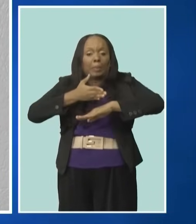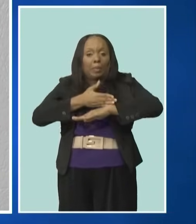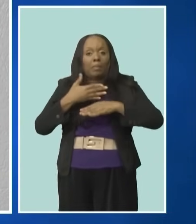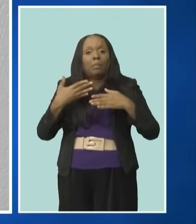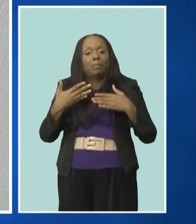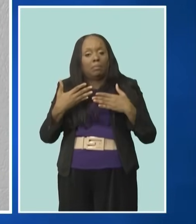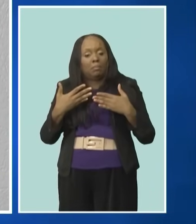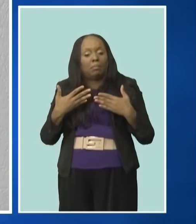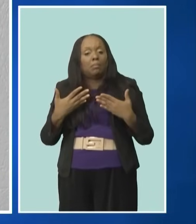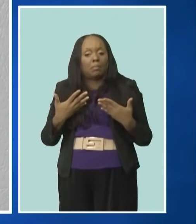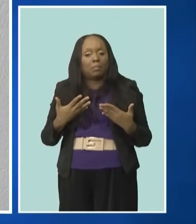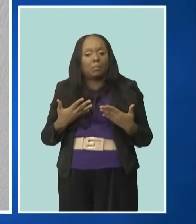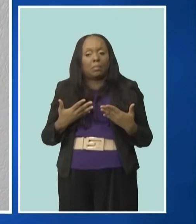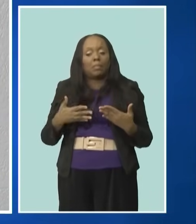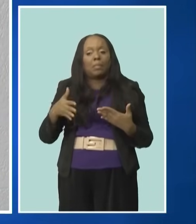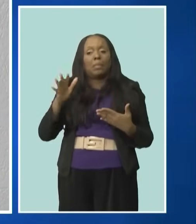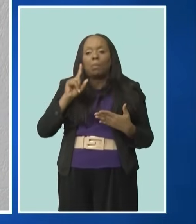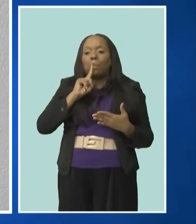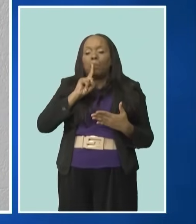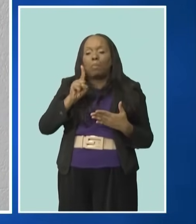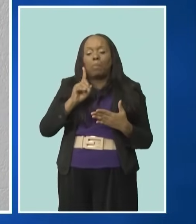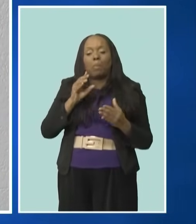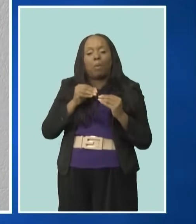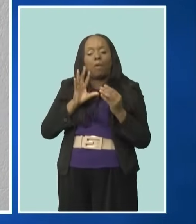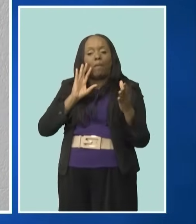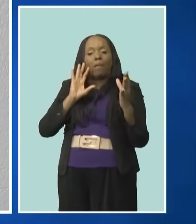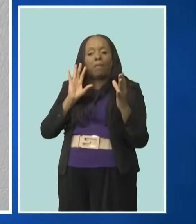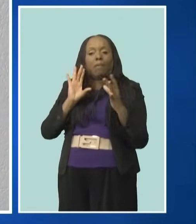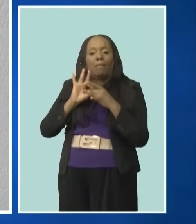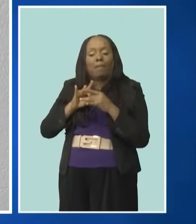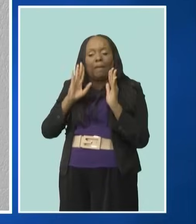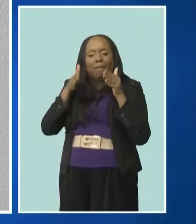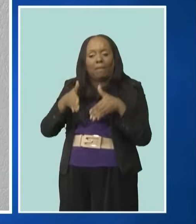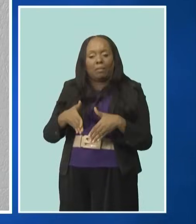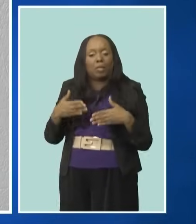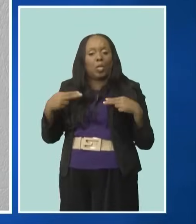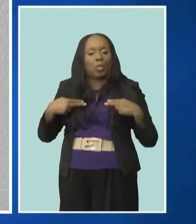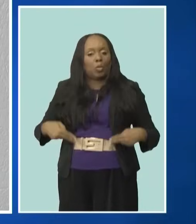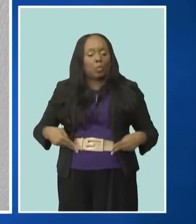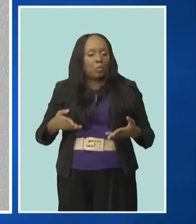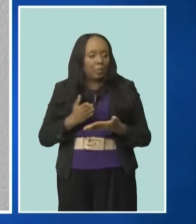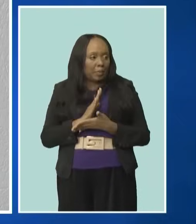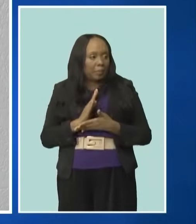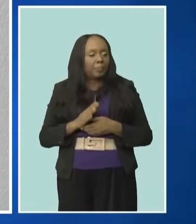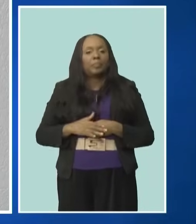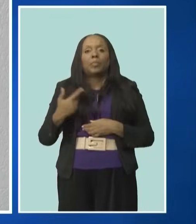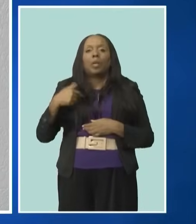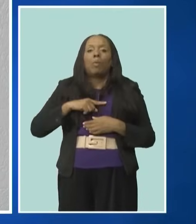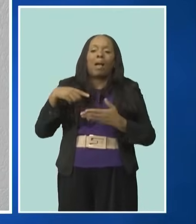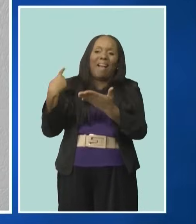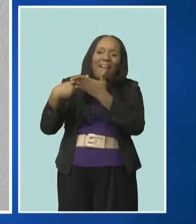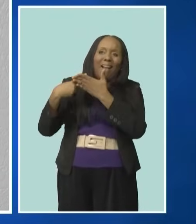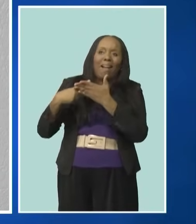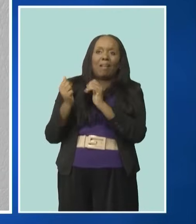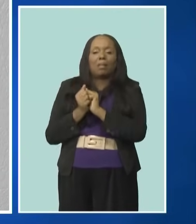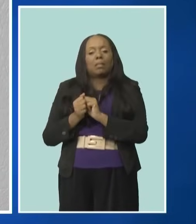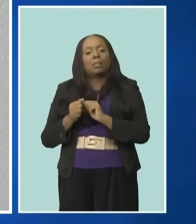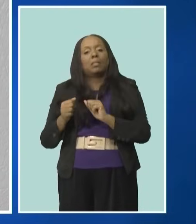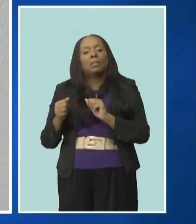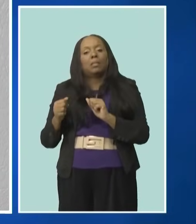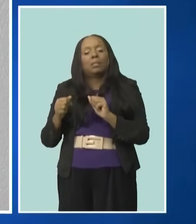and human rights approach. External consultations have been completed, and